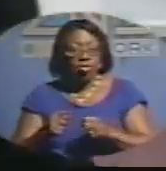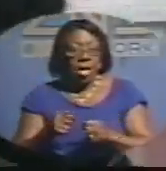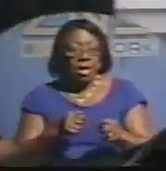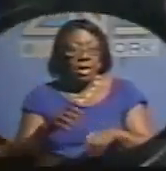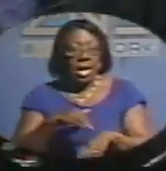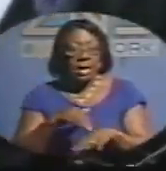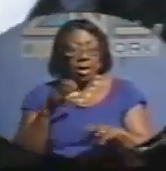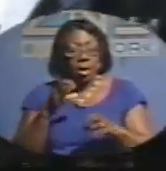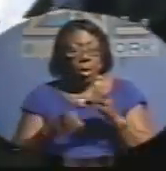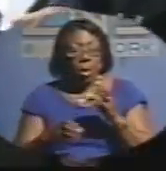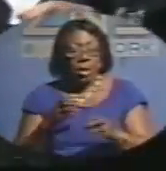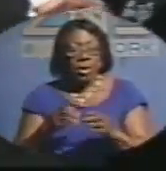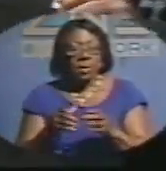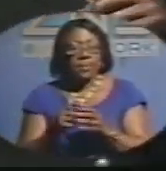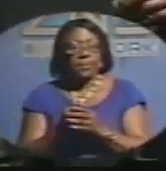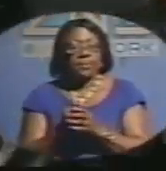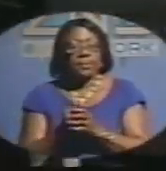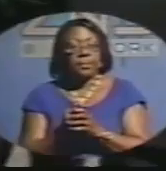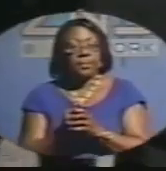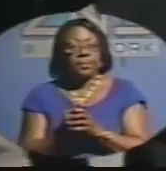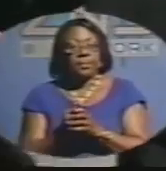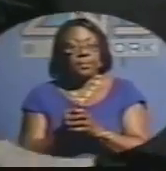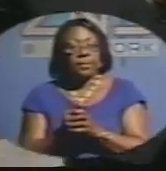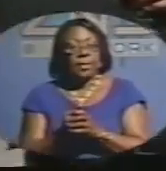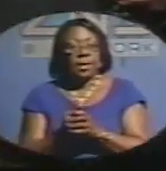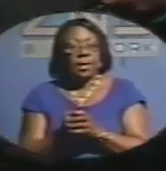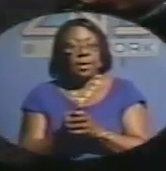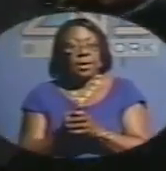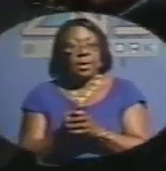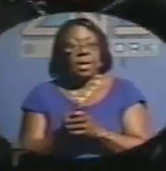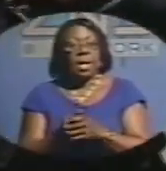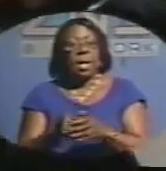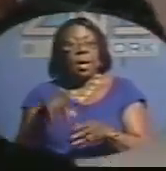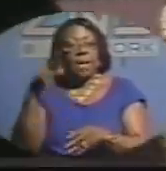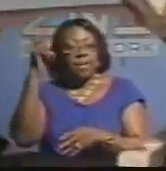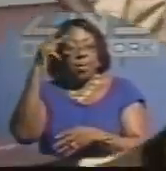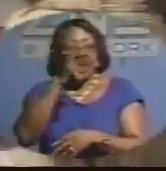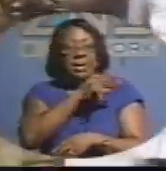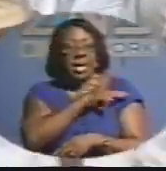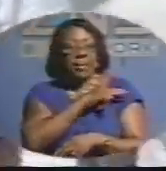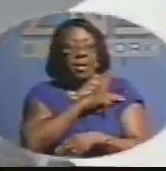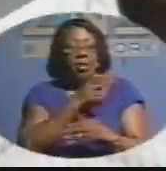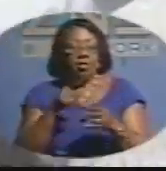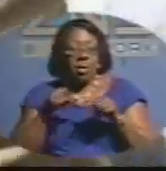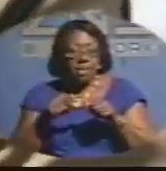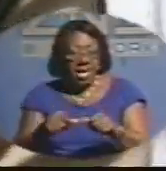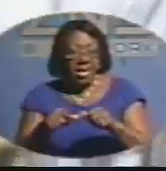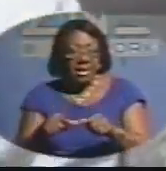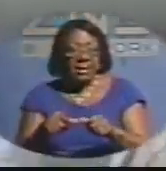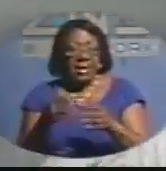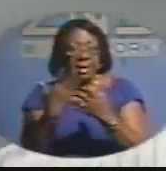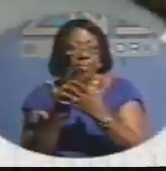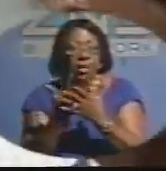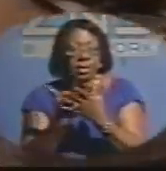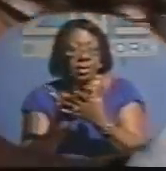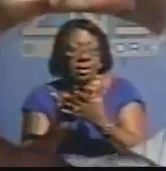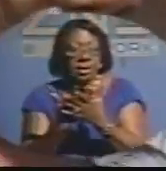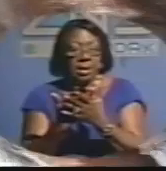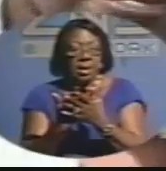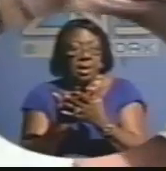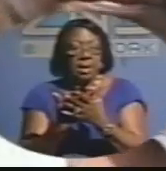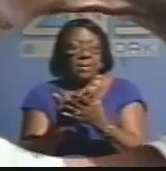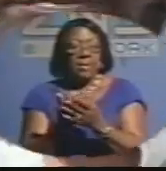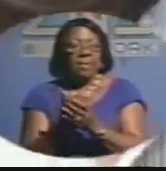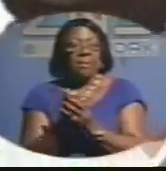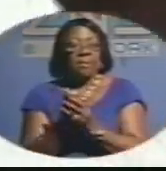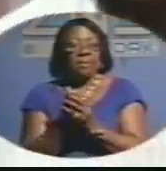documents have been filed and they're ready for trial. Meantime, Prince Hepburn remains in custody at the Fox Hill Prison. If Hepburn is convicted, he